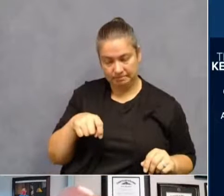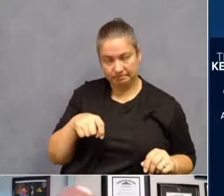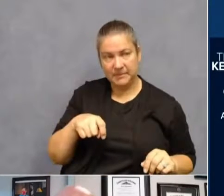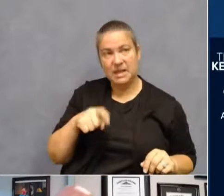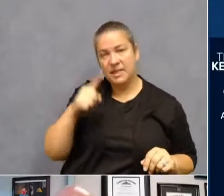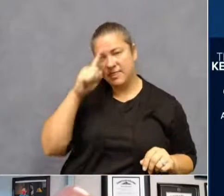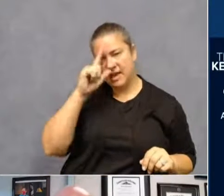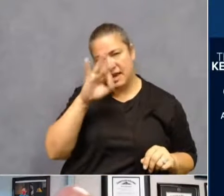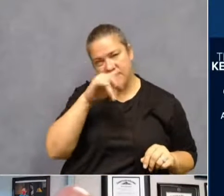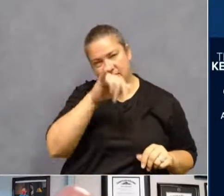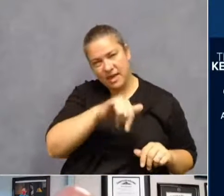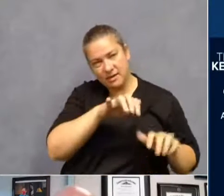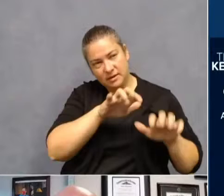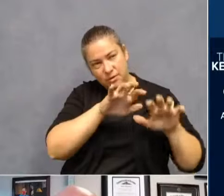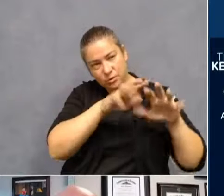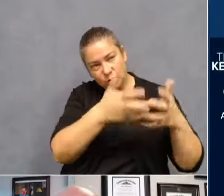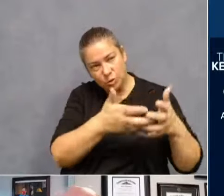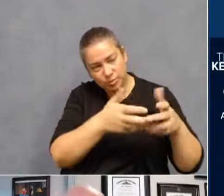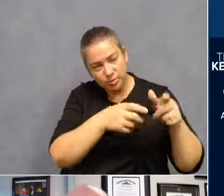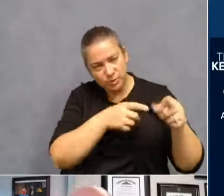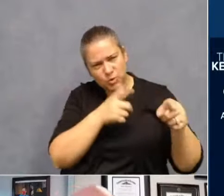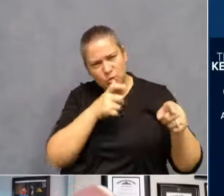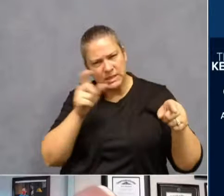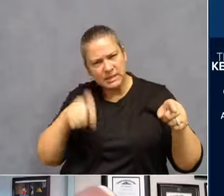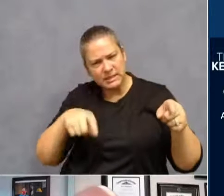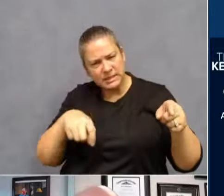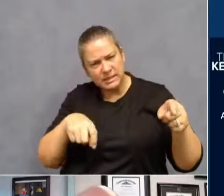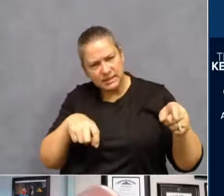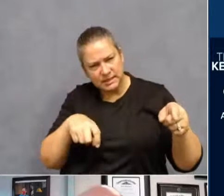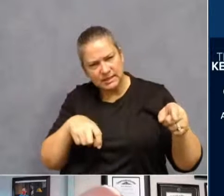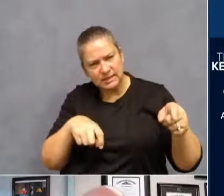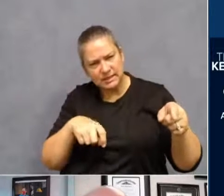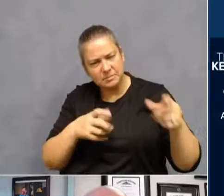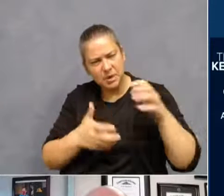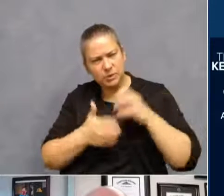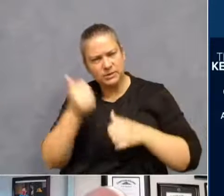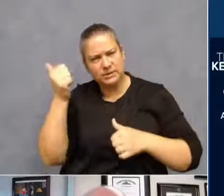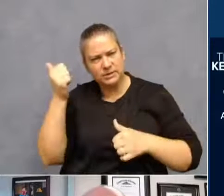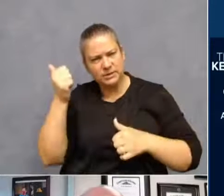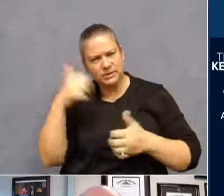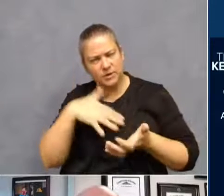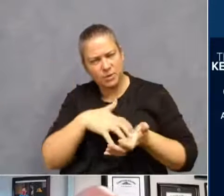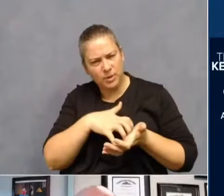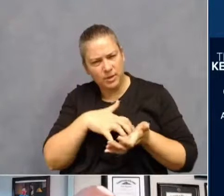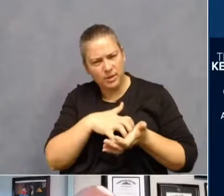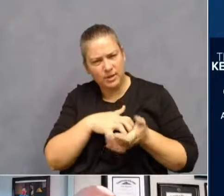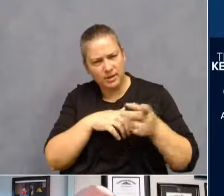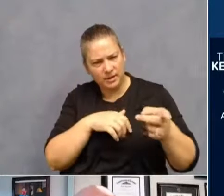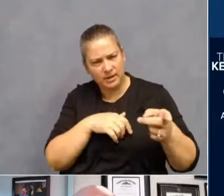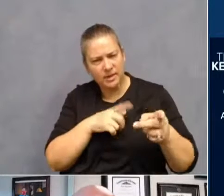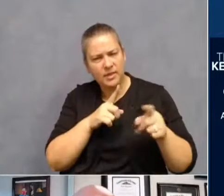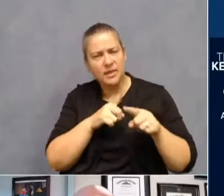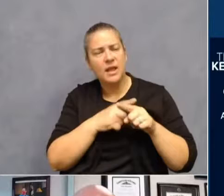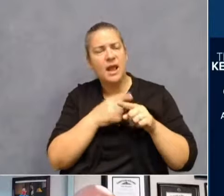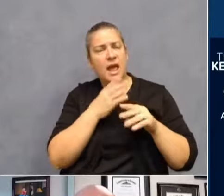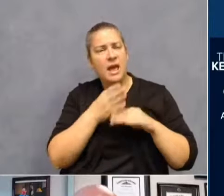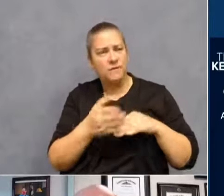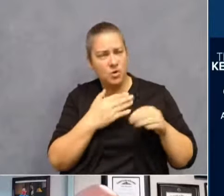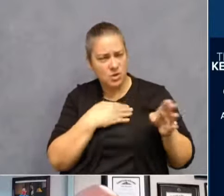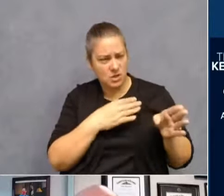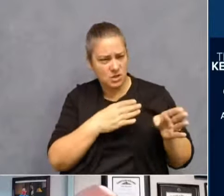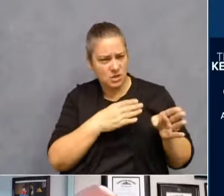get the vaccine out as quickly as possible. As we go forward in months from there, we'll have progressively